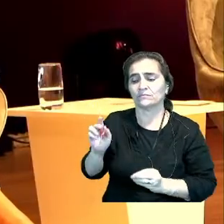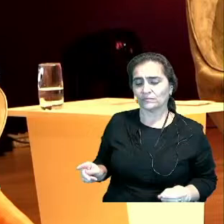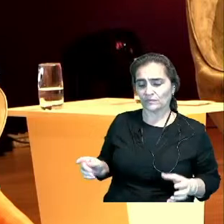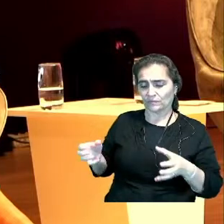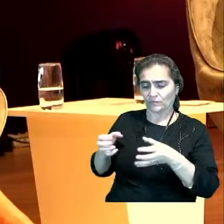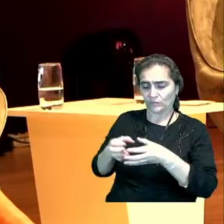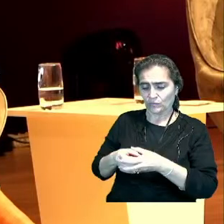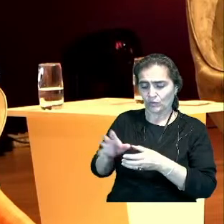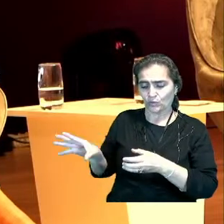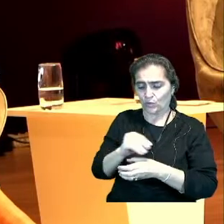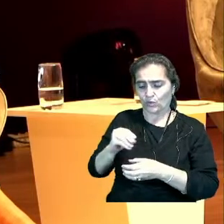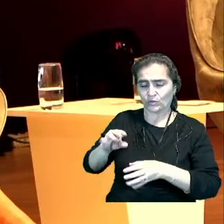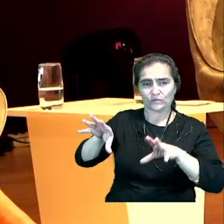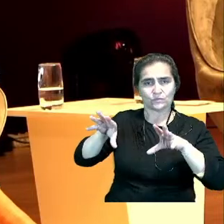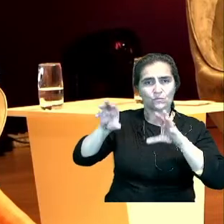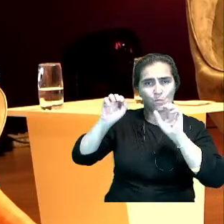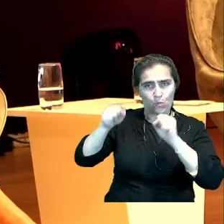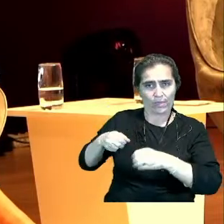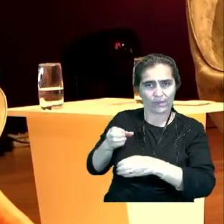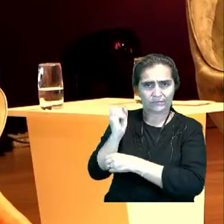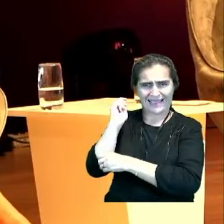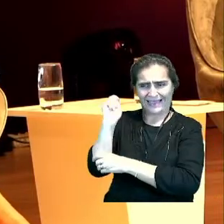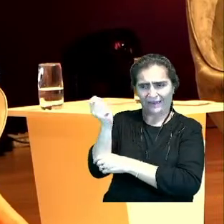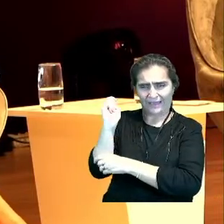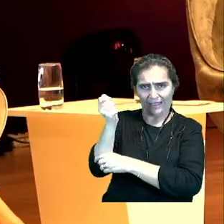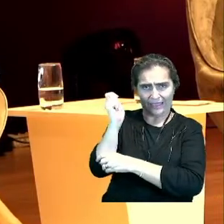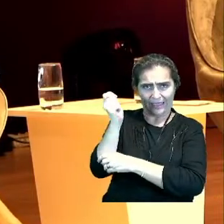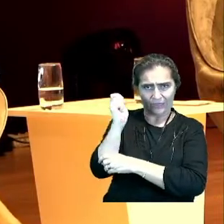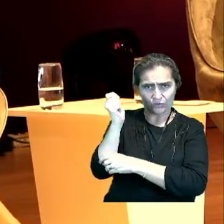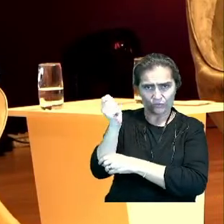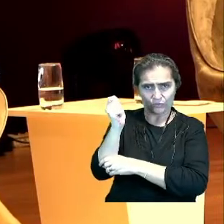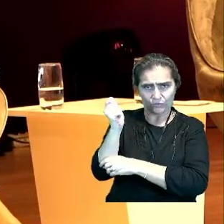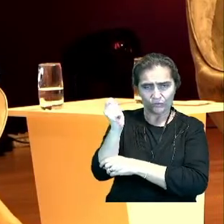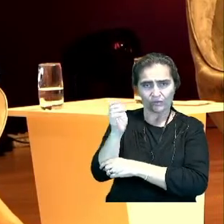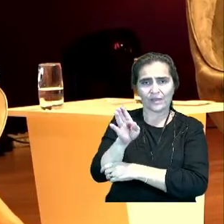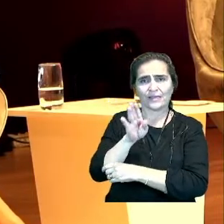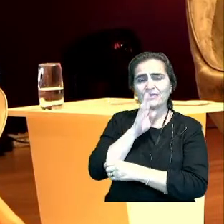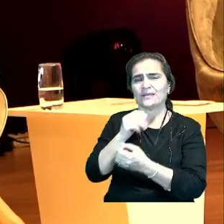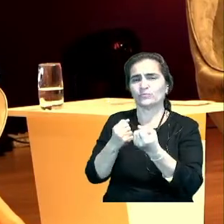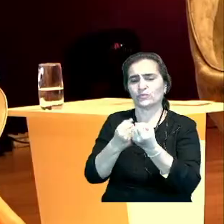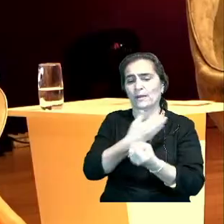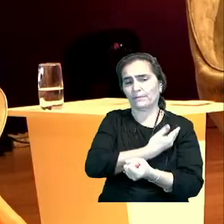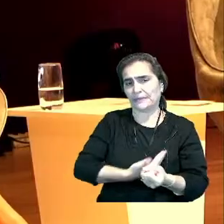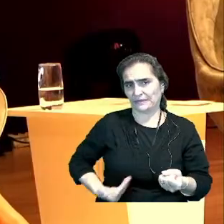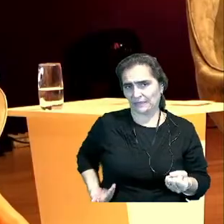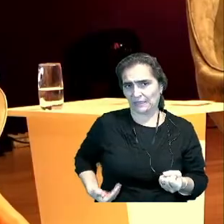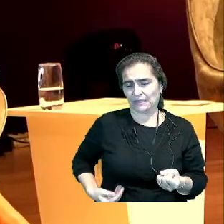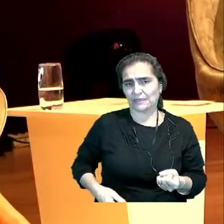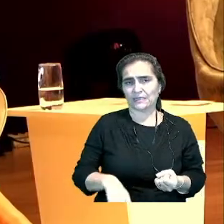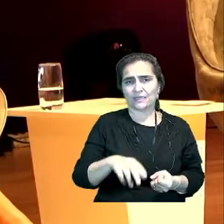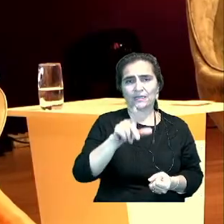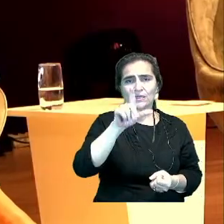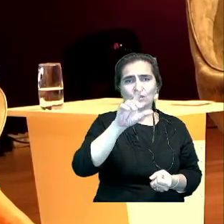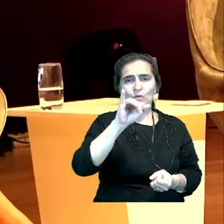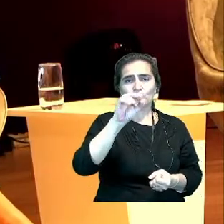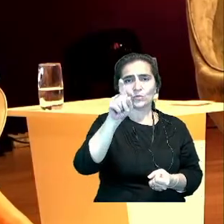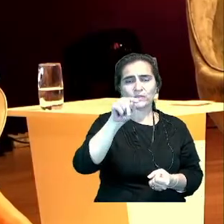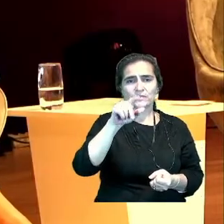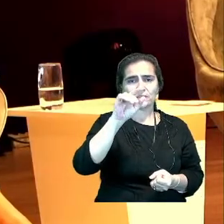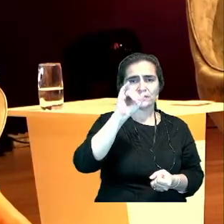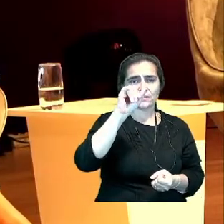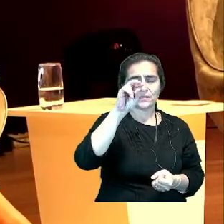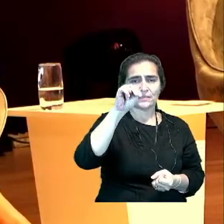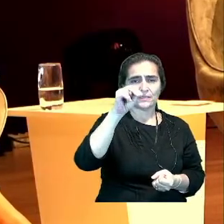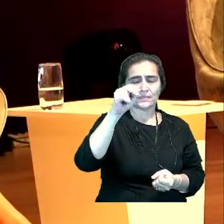policy construction to have easier access to credits with direct cooperation of our president, Luis Ignacio Lula da